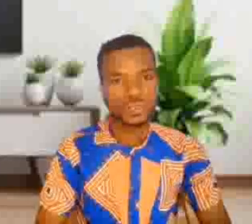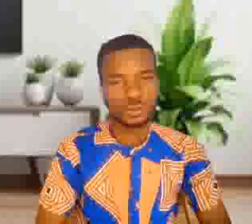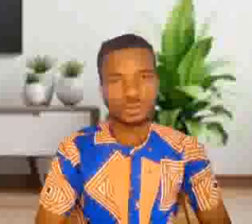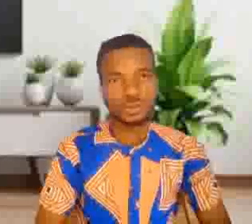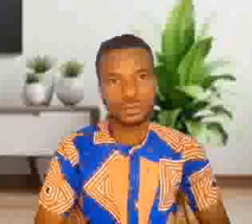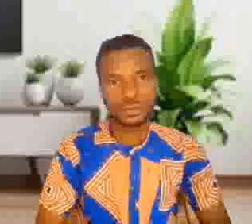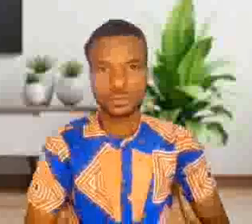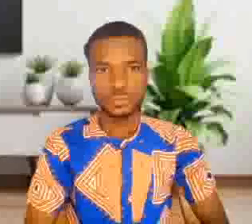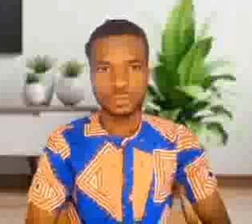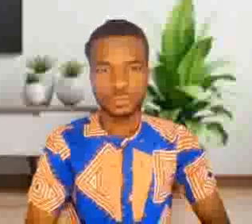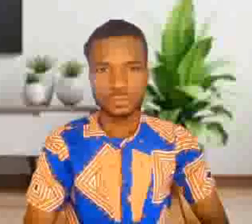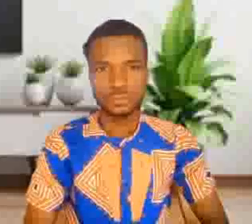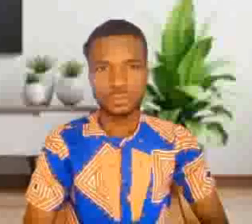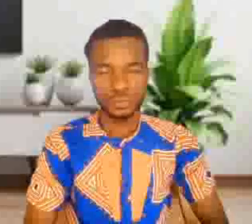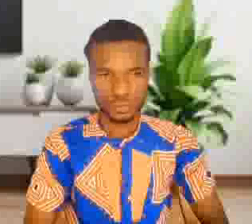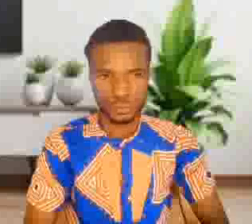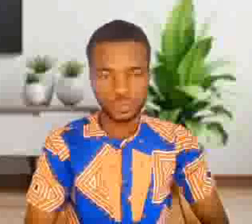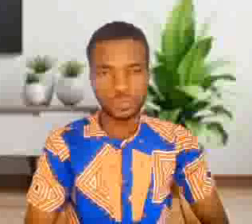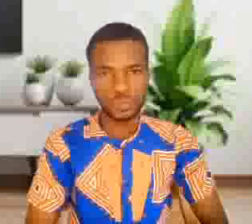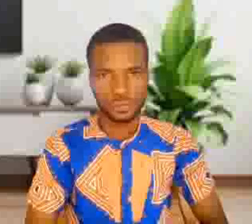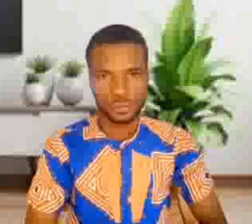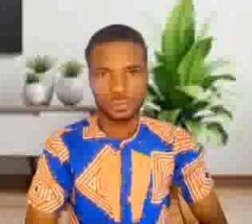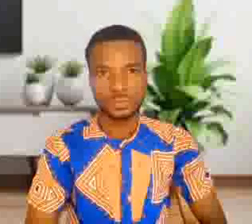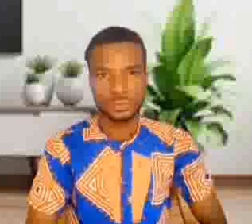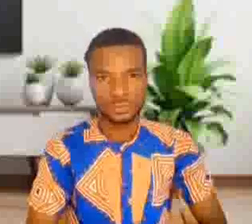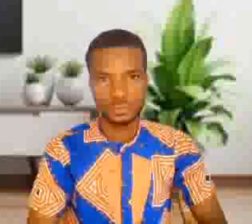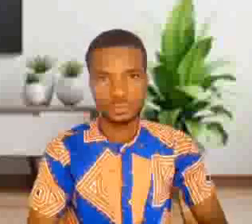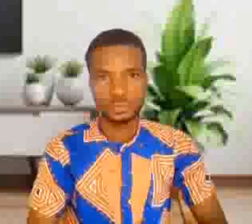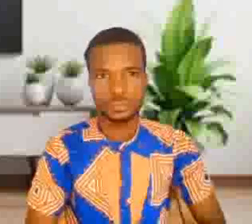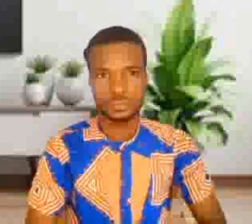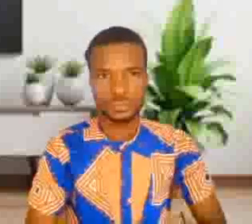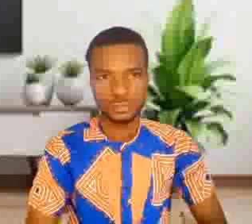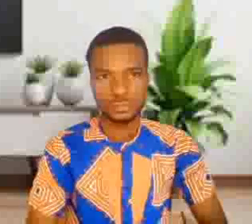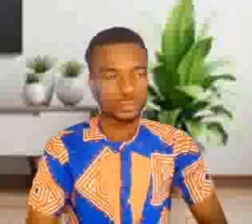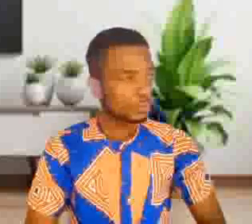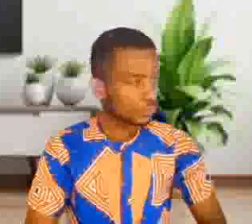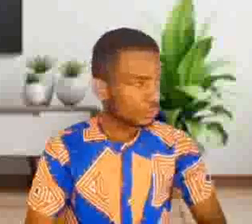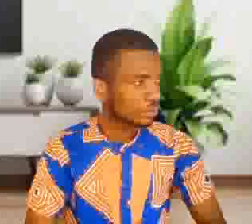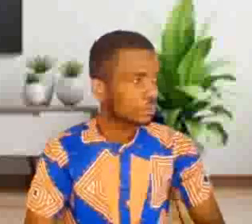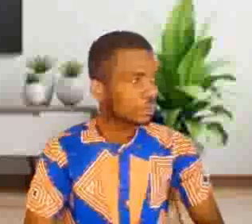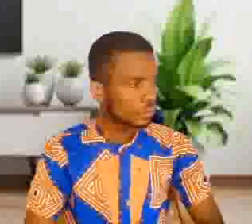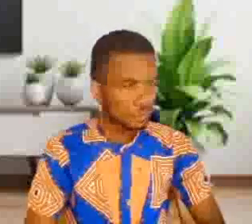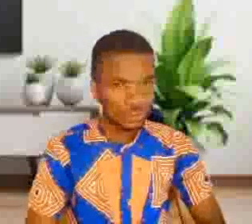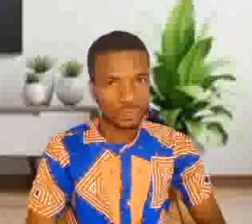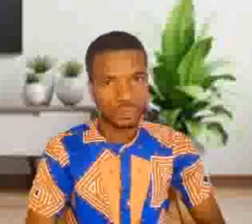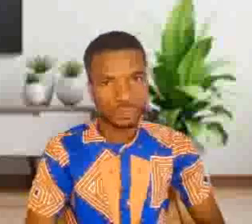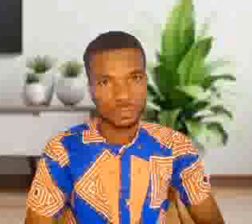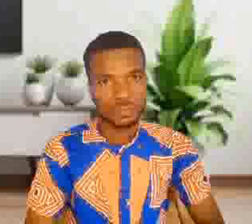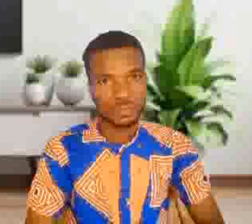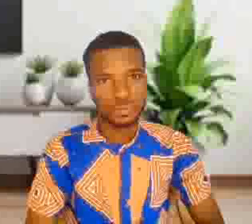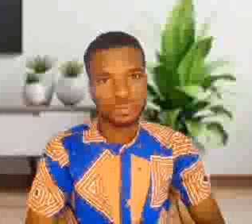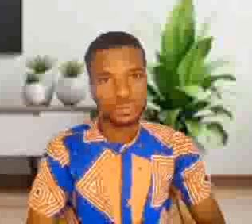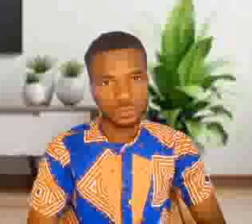for dominion was his life. If you study man carefully, you are going to discover that man has